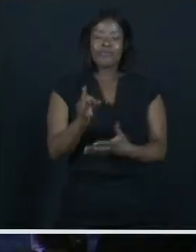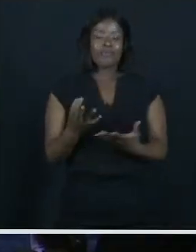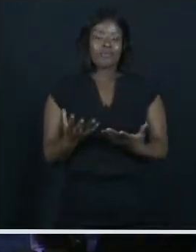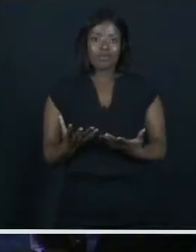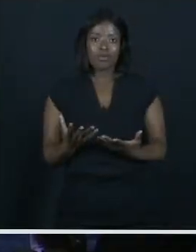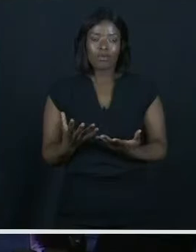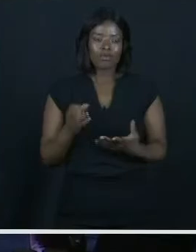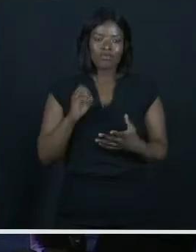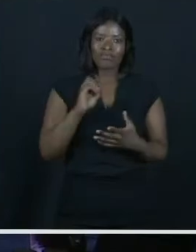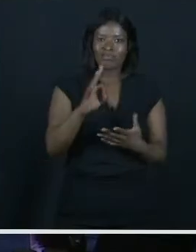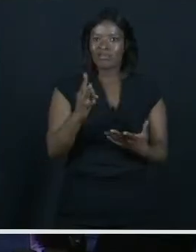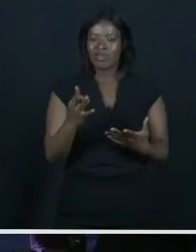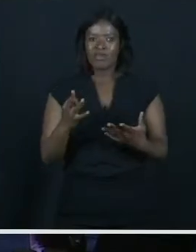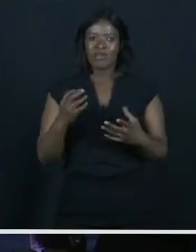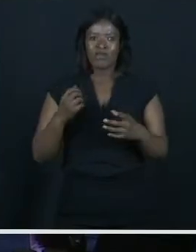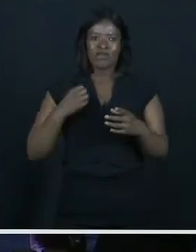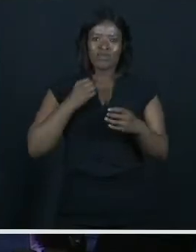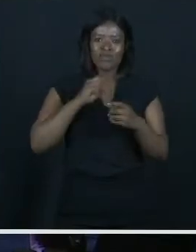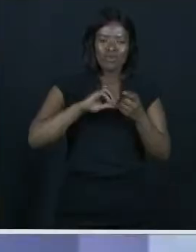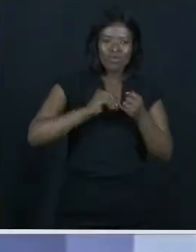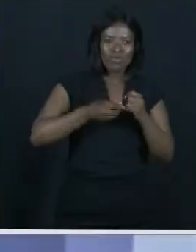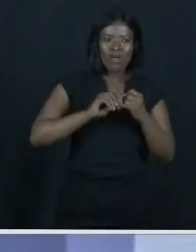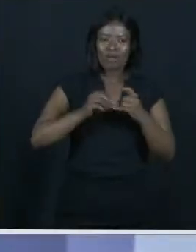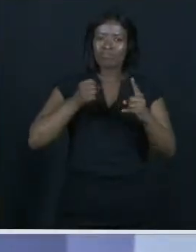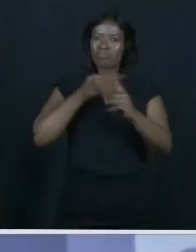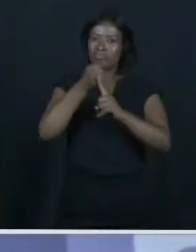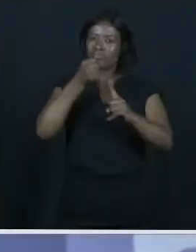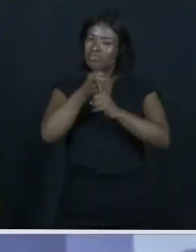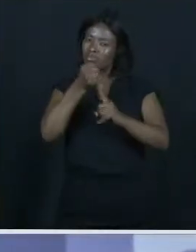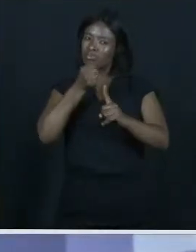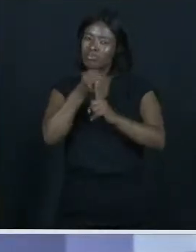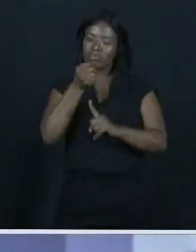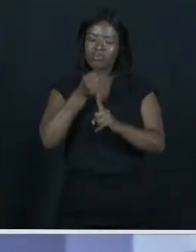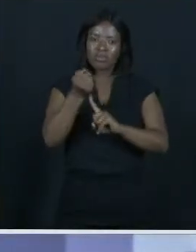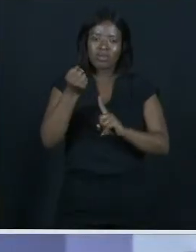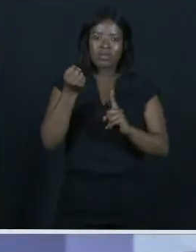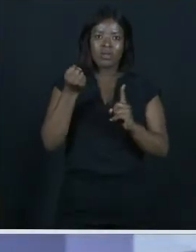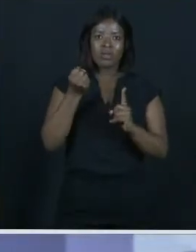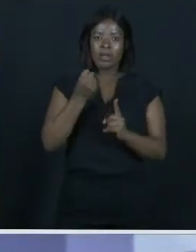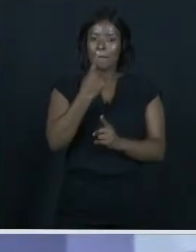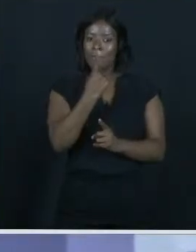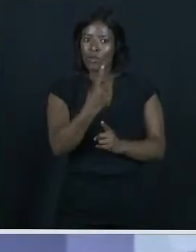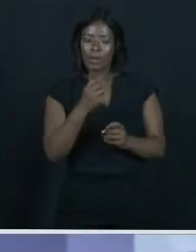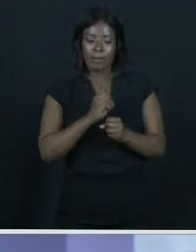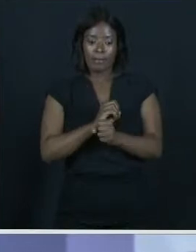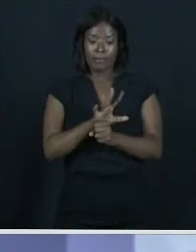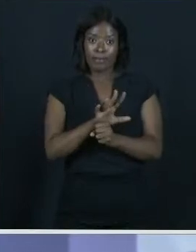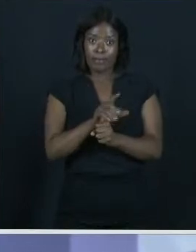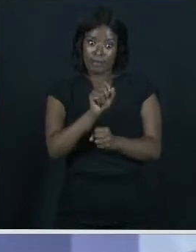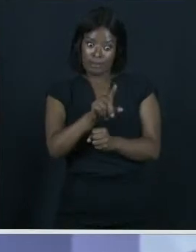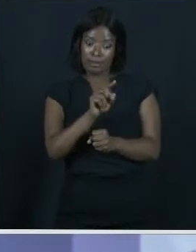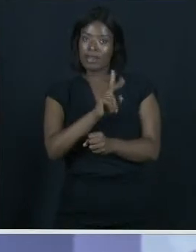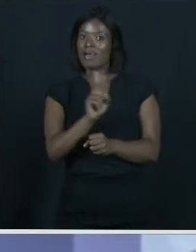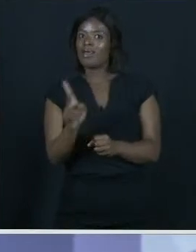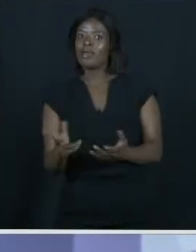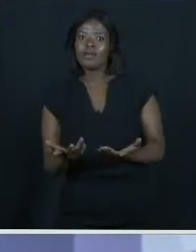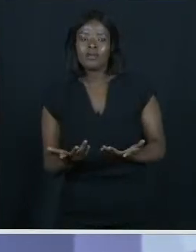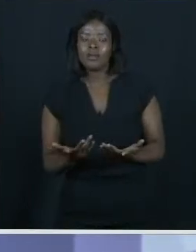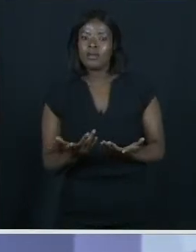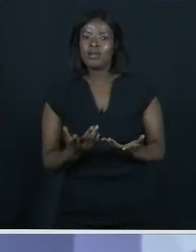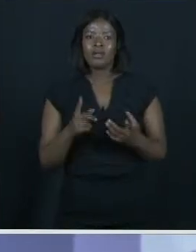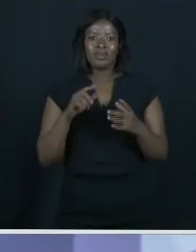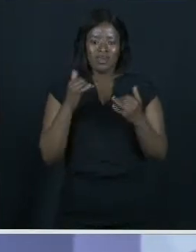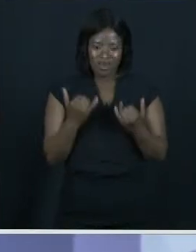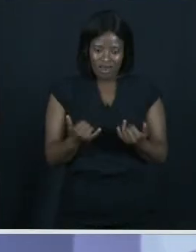have to defeat this particular pandemic that we